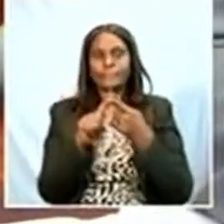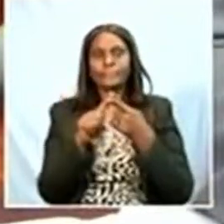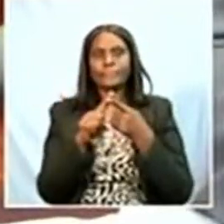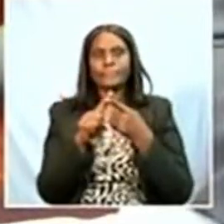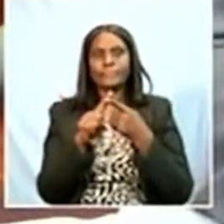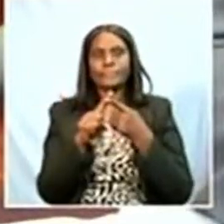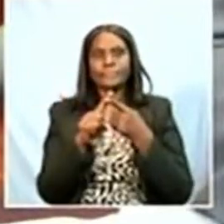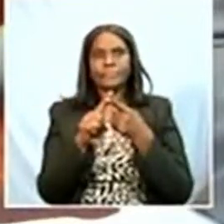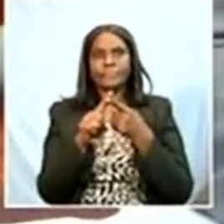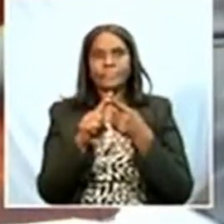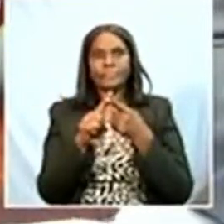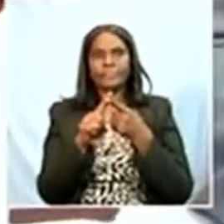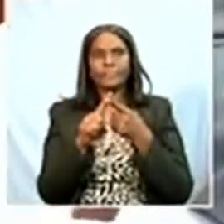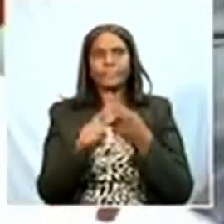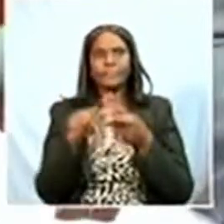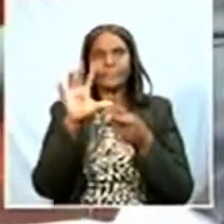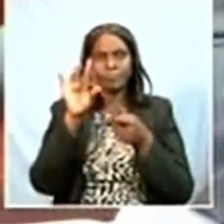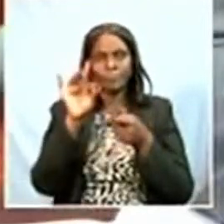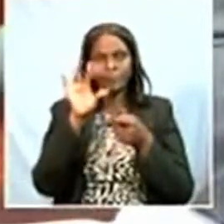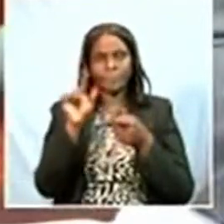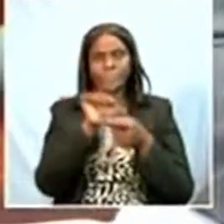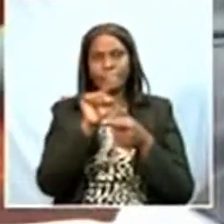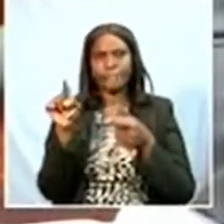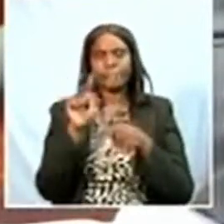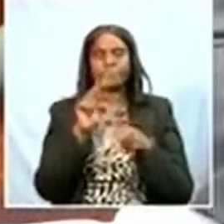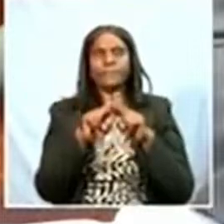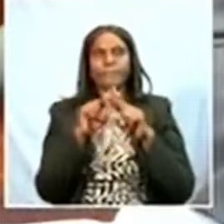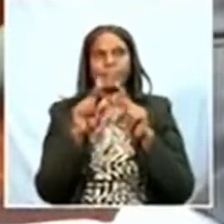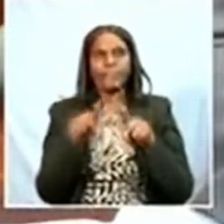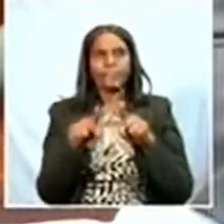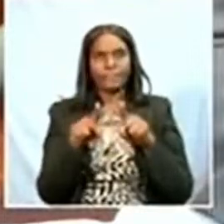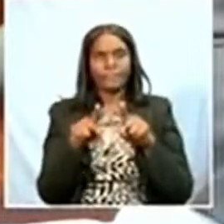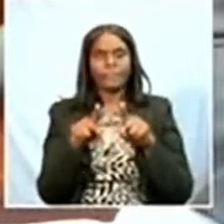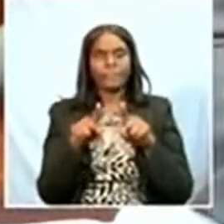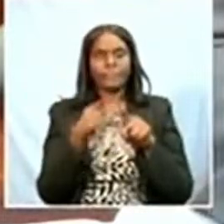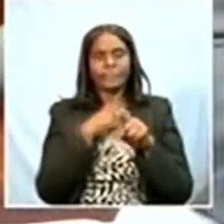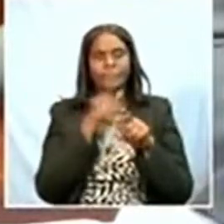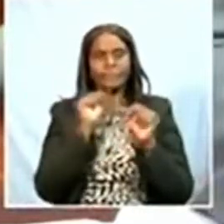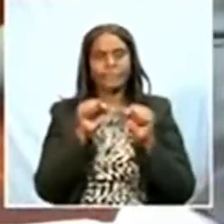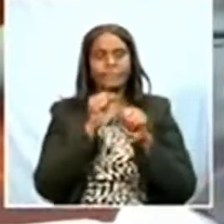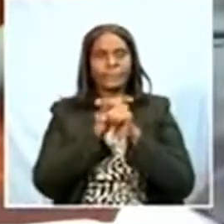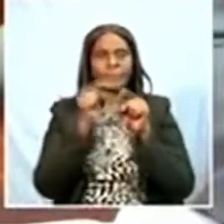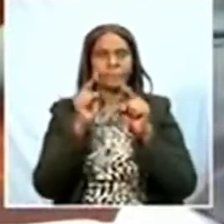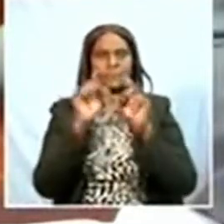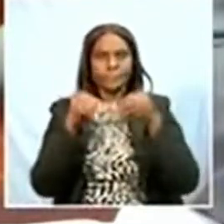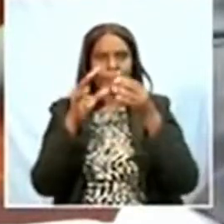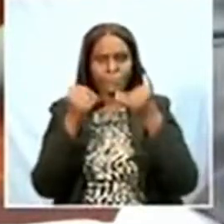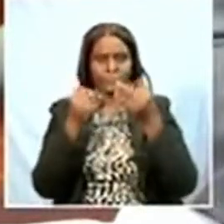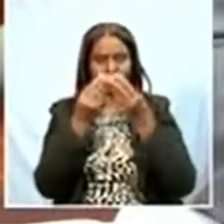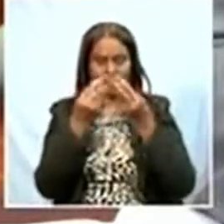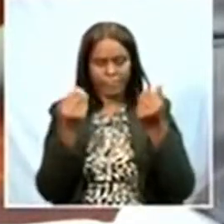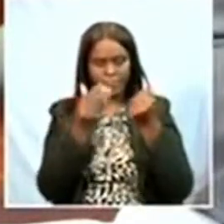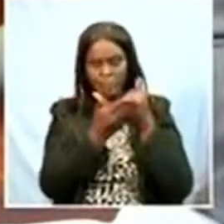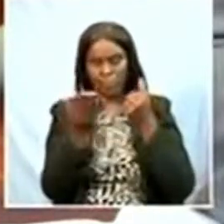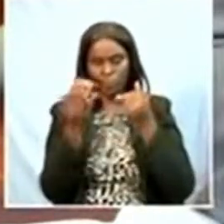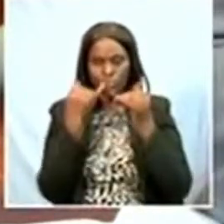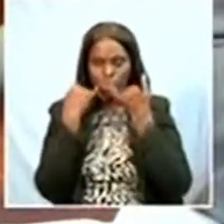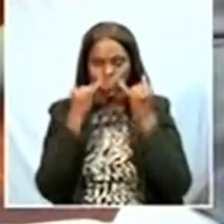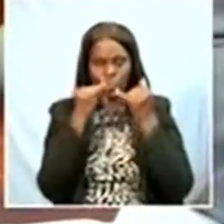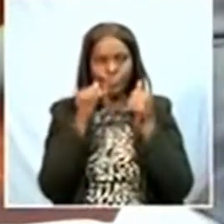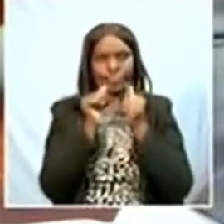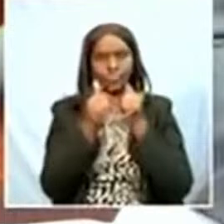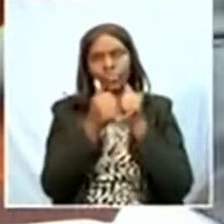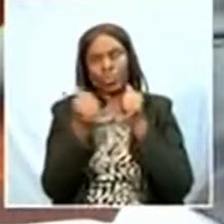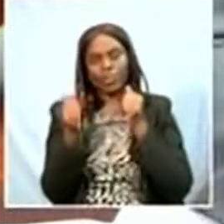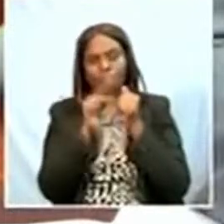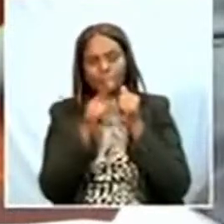about eight of them, Honorable Chair. I don't know, maybe I can just skip mention those few which I've mentioned, among others. Of course,